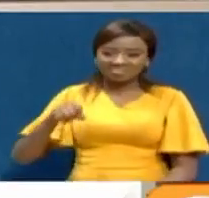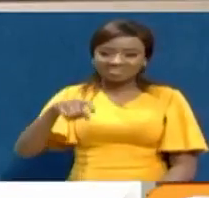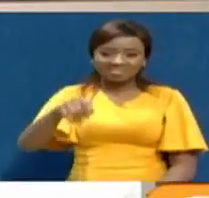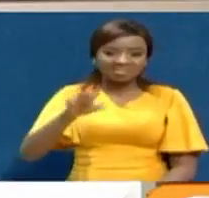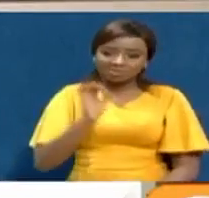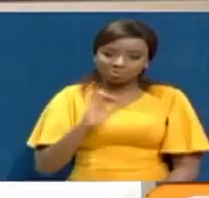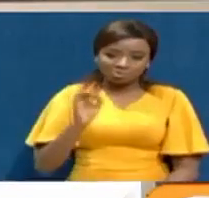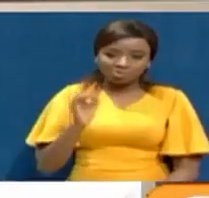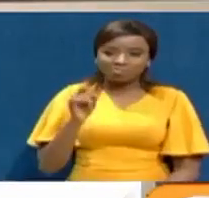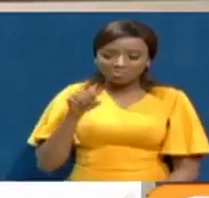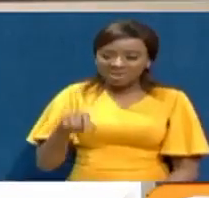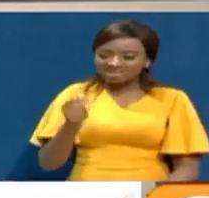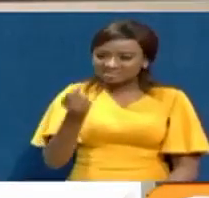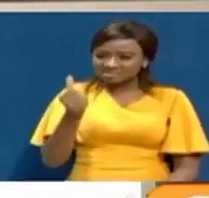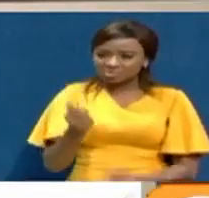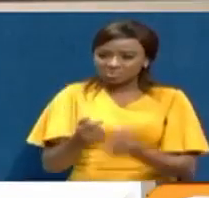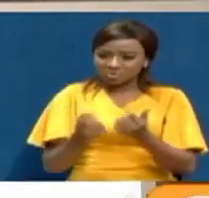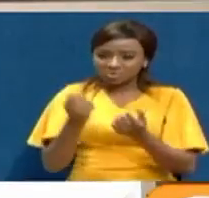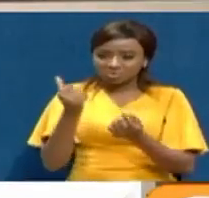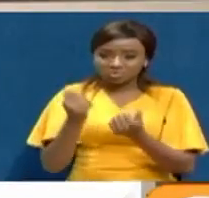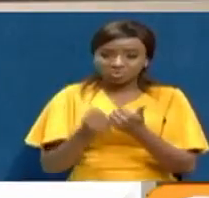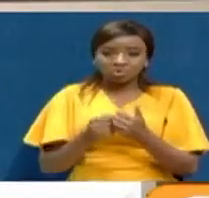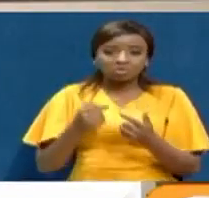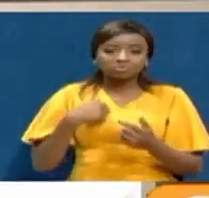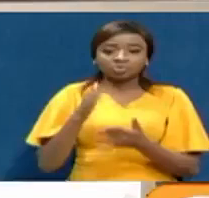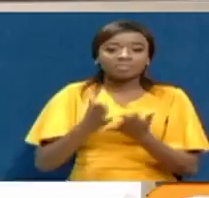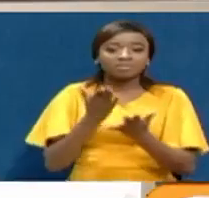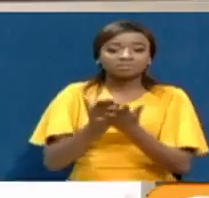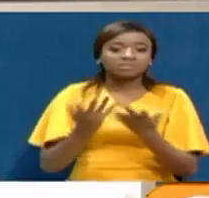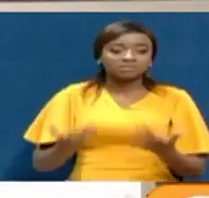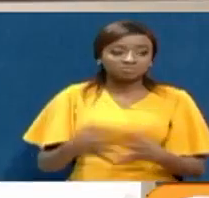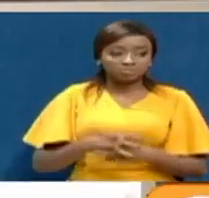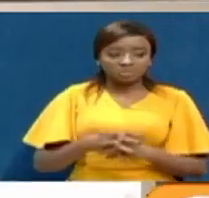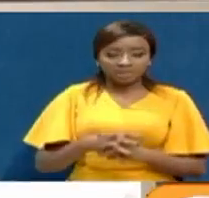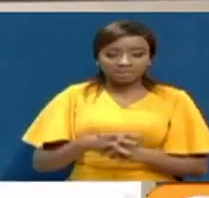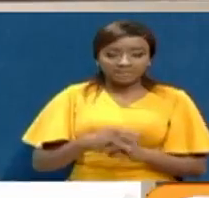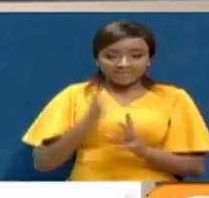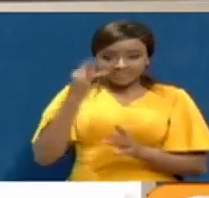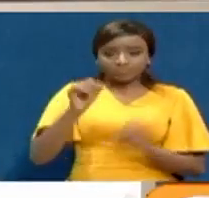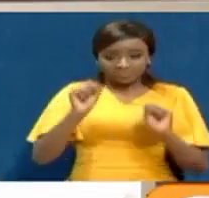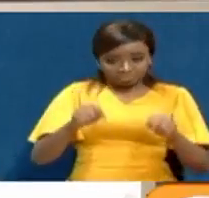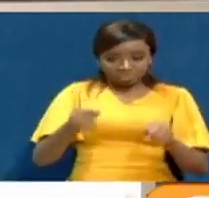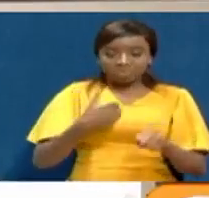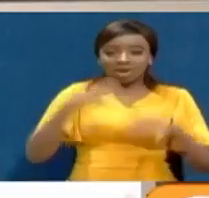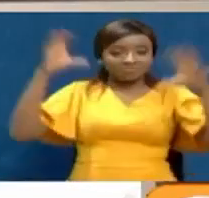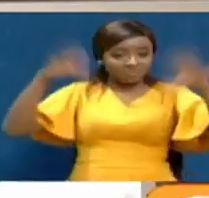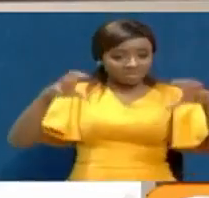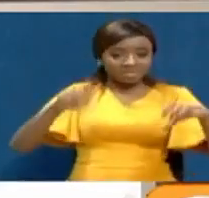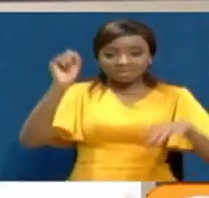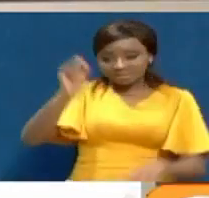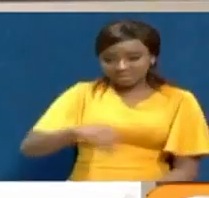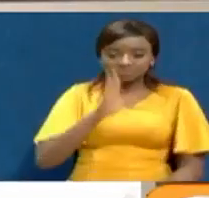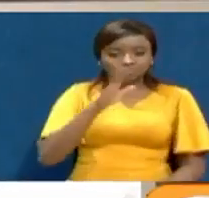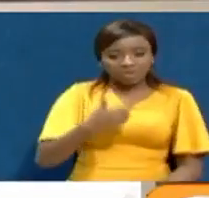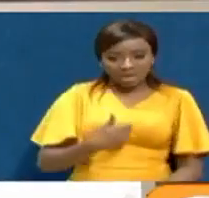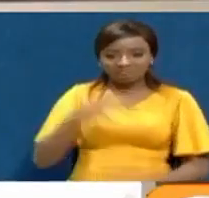during this coming season. So we would suggest probably water harvesting because we will have rainfall. We will have the onset